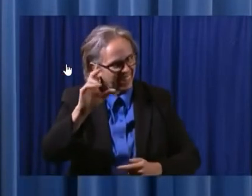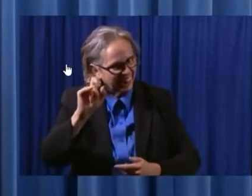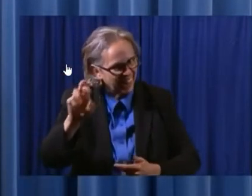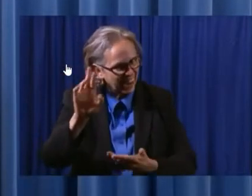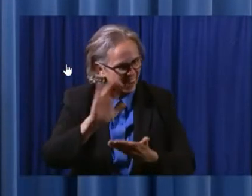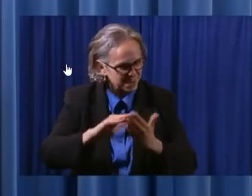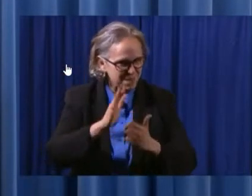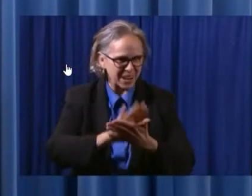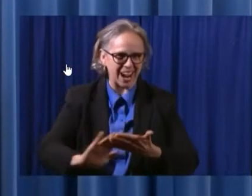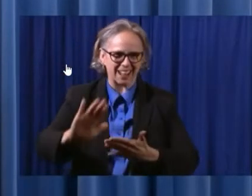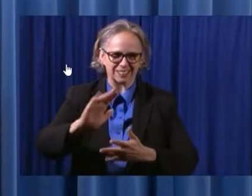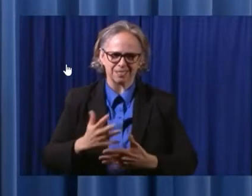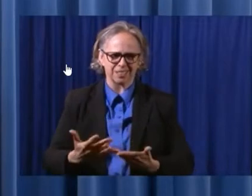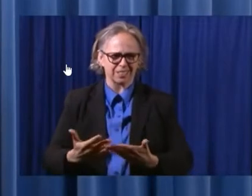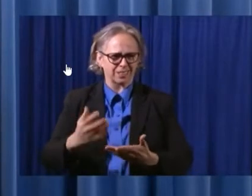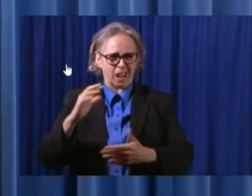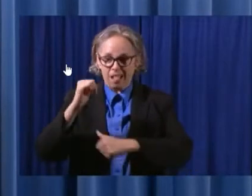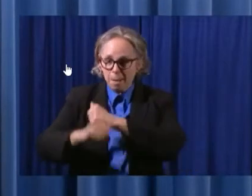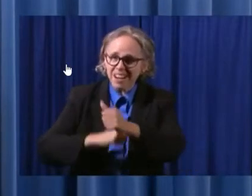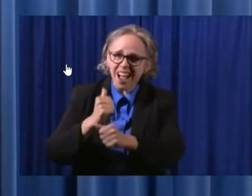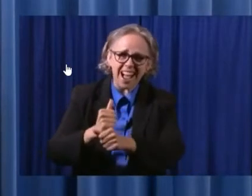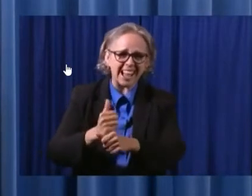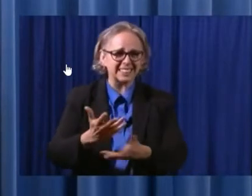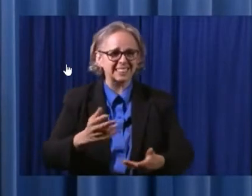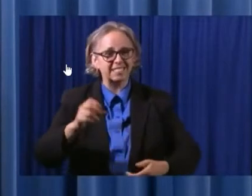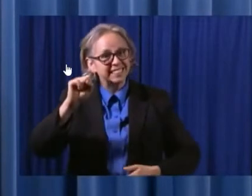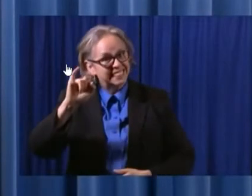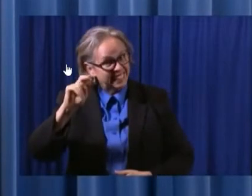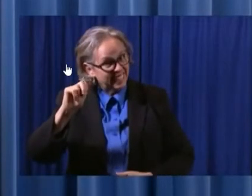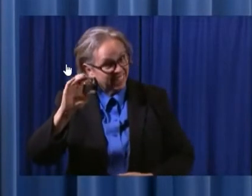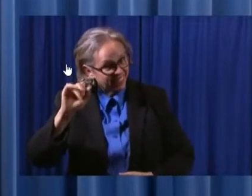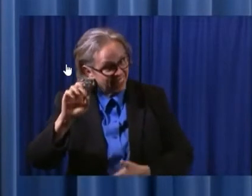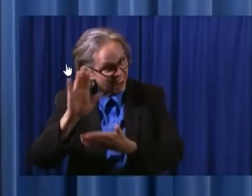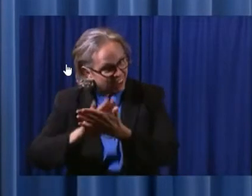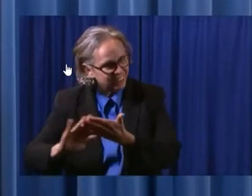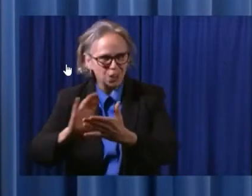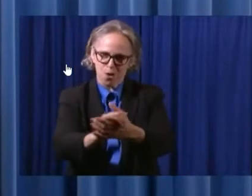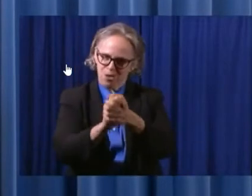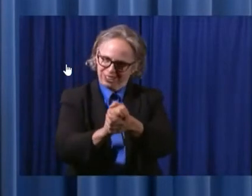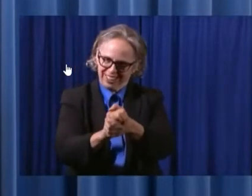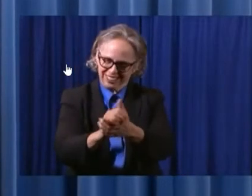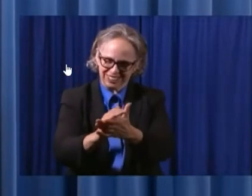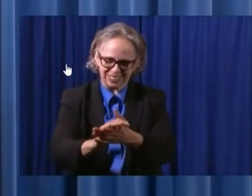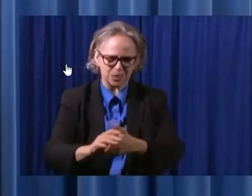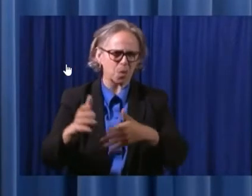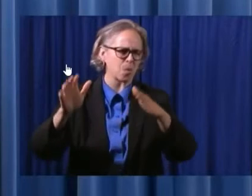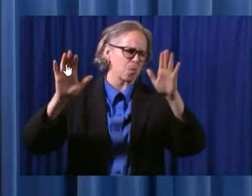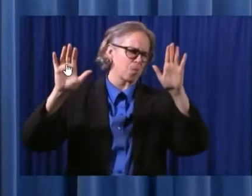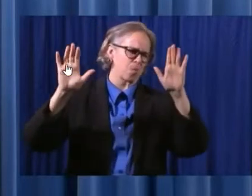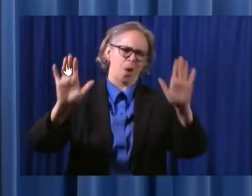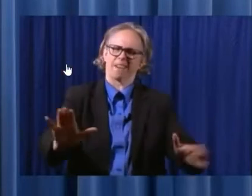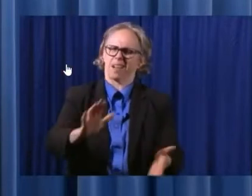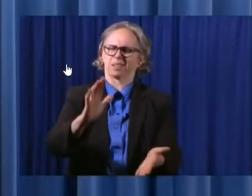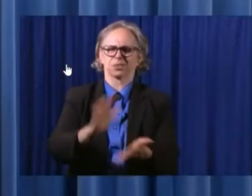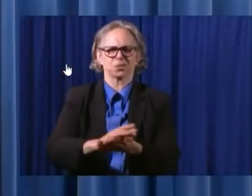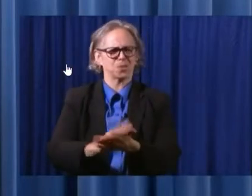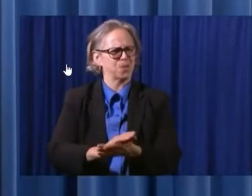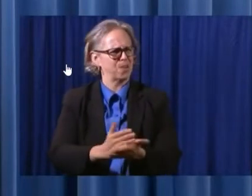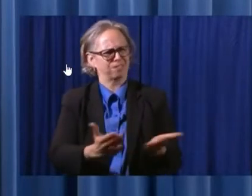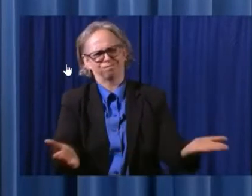them and to all the other alumni of Sinclair, congratulations. It's a great, great institution.